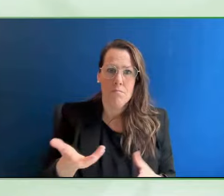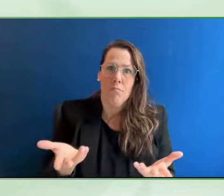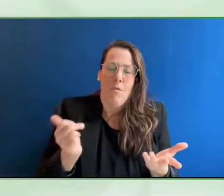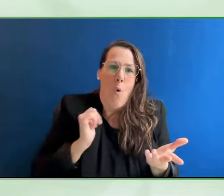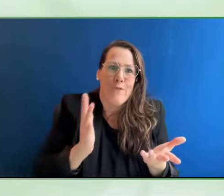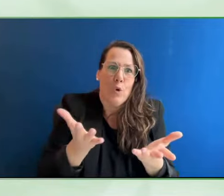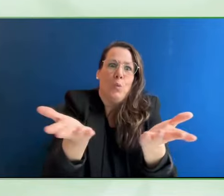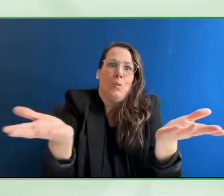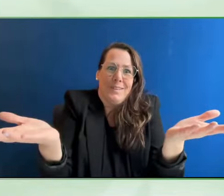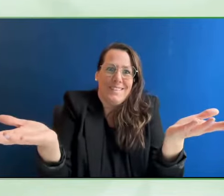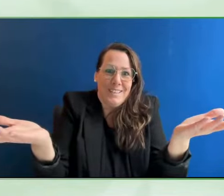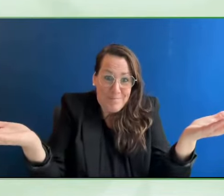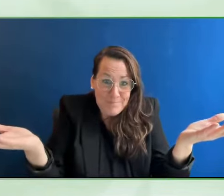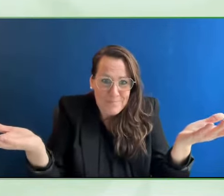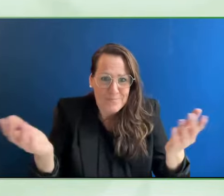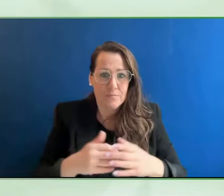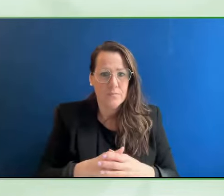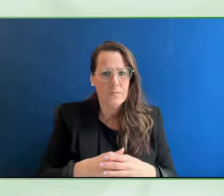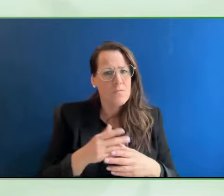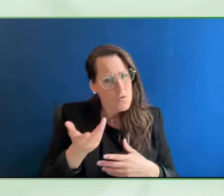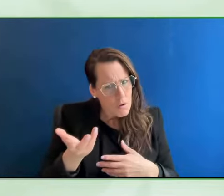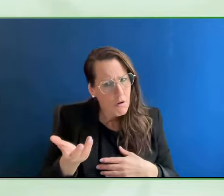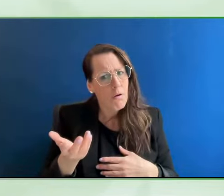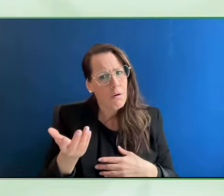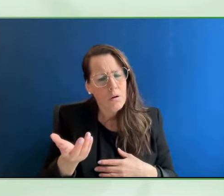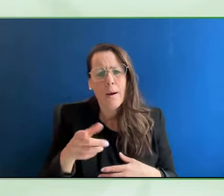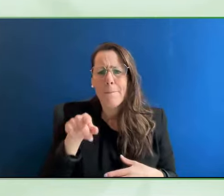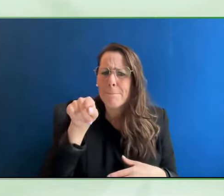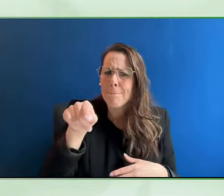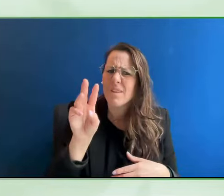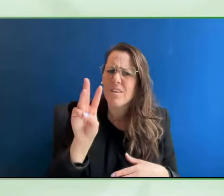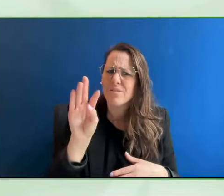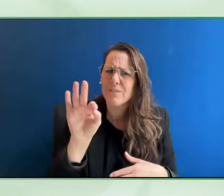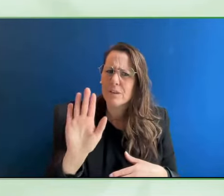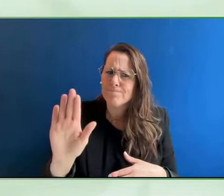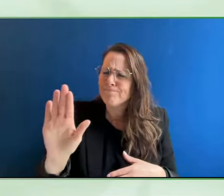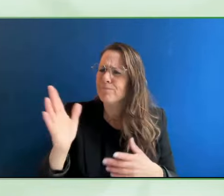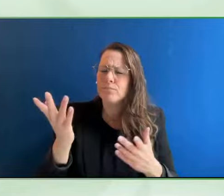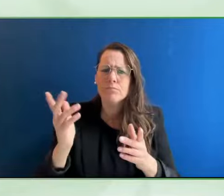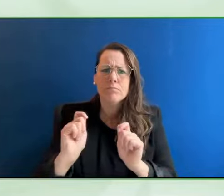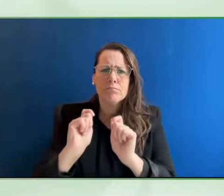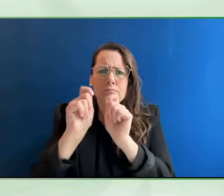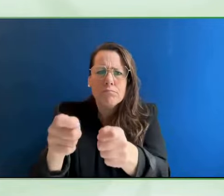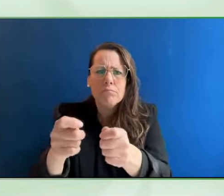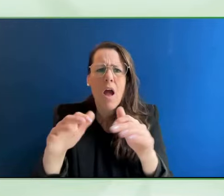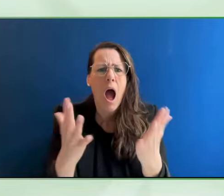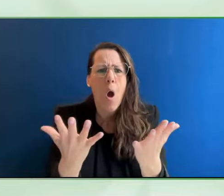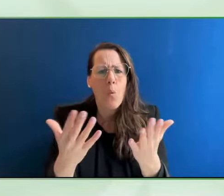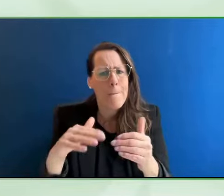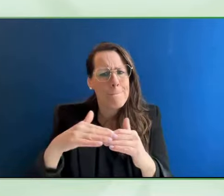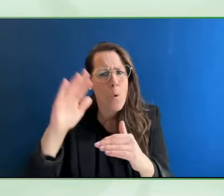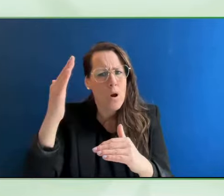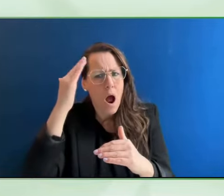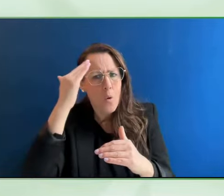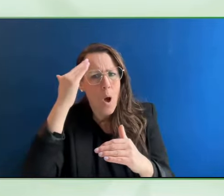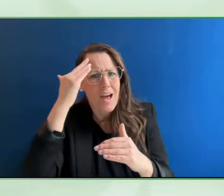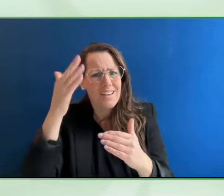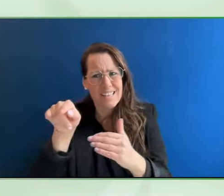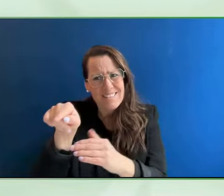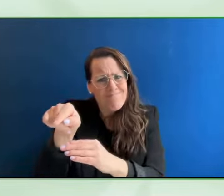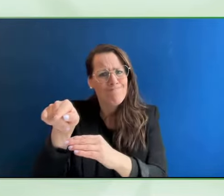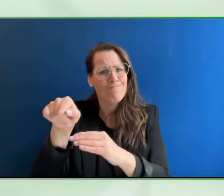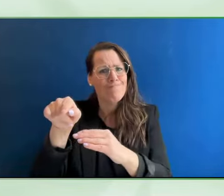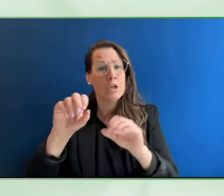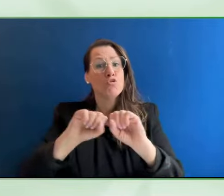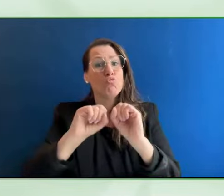coming faster than we want to. We have the Licht ins Dunkel TV show on Christmas Eve. That's